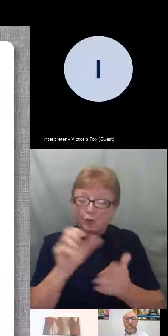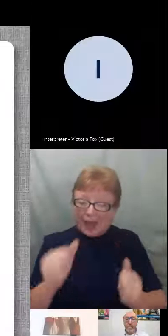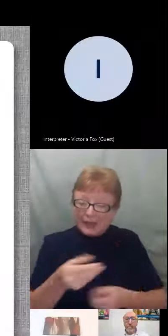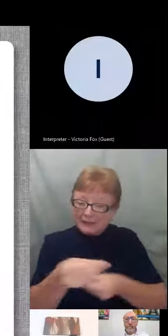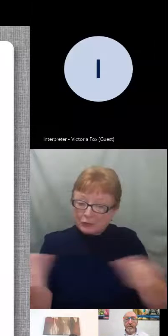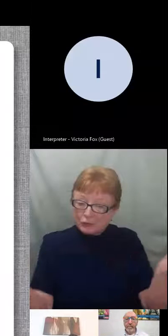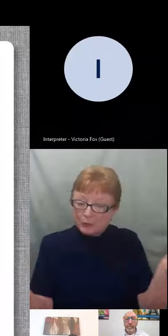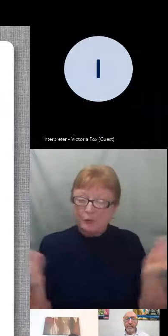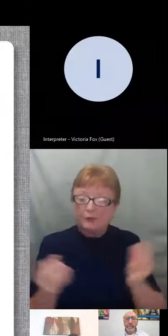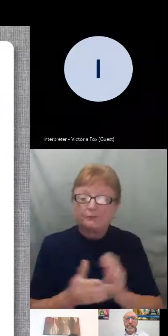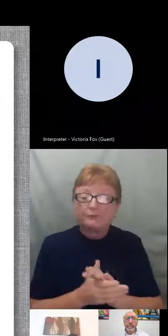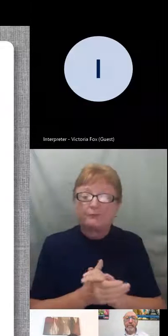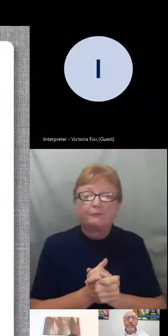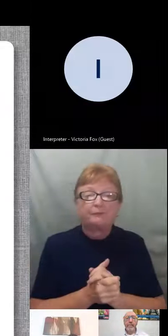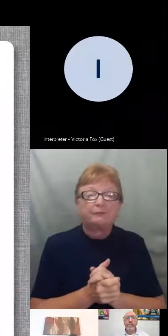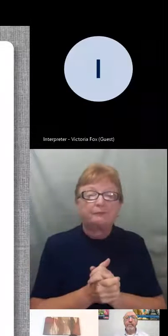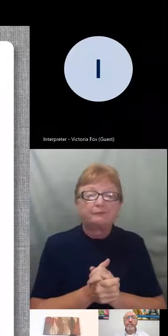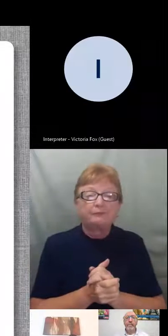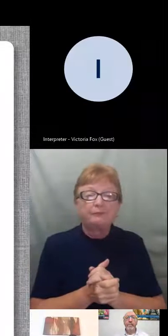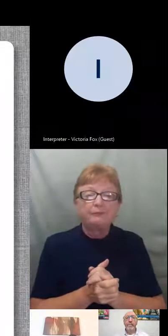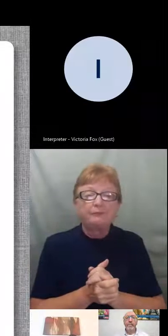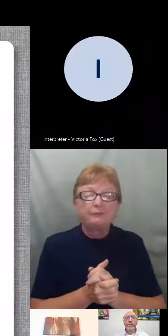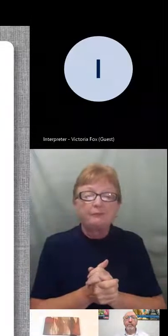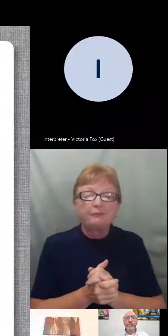Next slide.